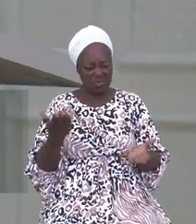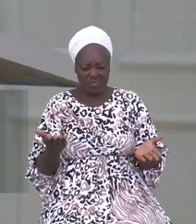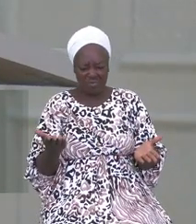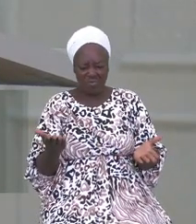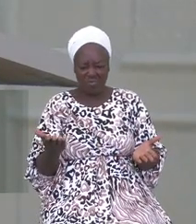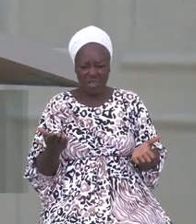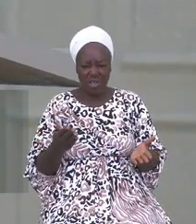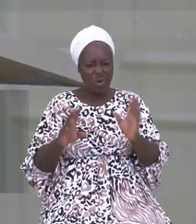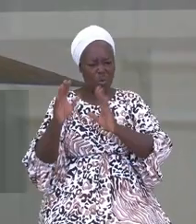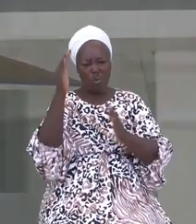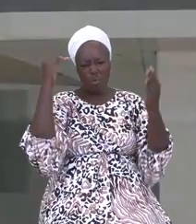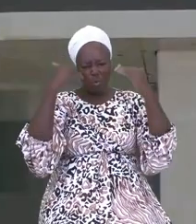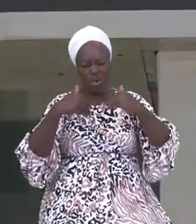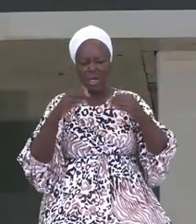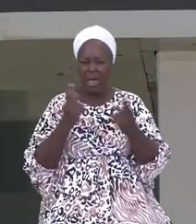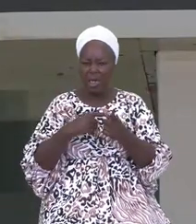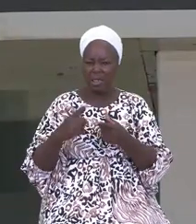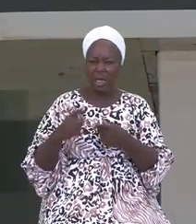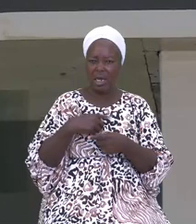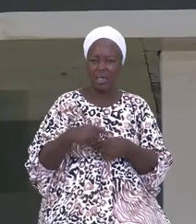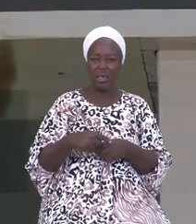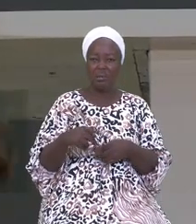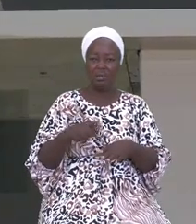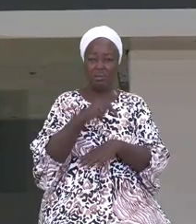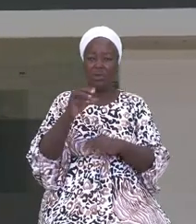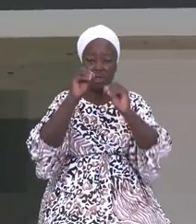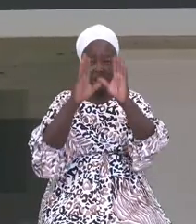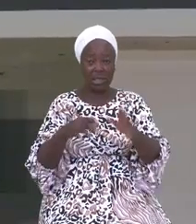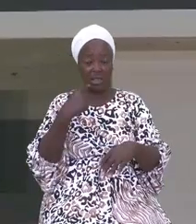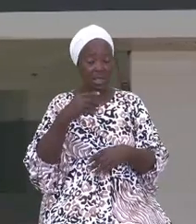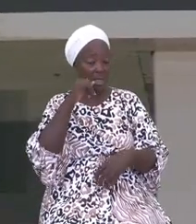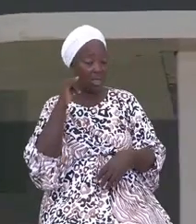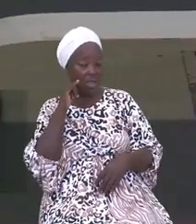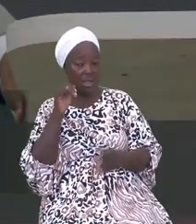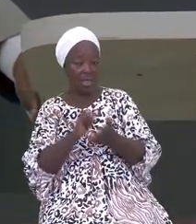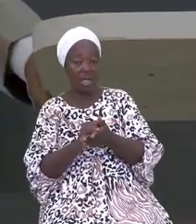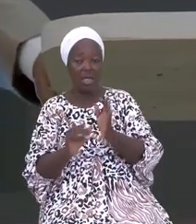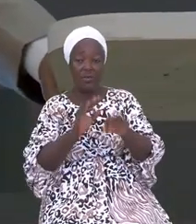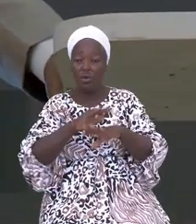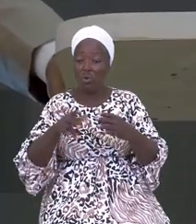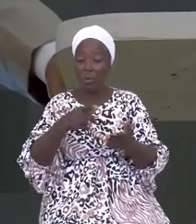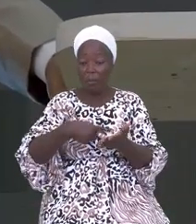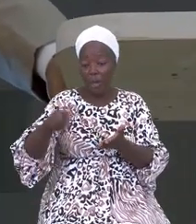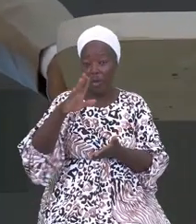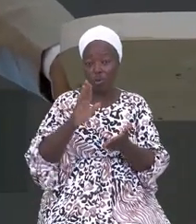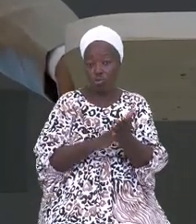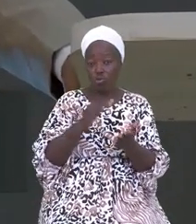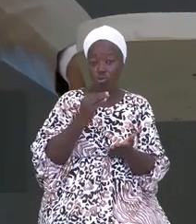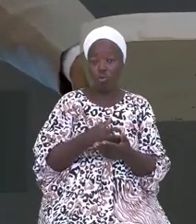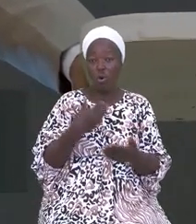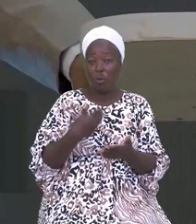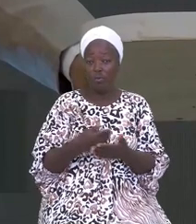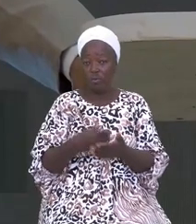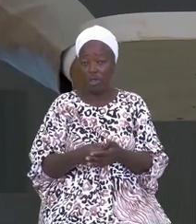the principal said yesterday, the headmaster said yesterday, if you don't pay your school fees, you'll be